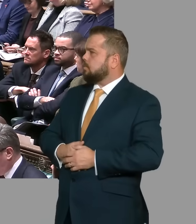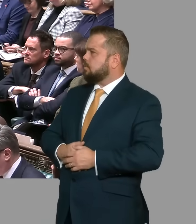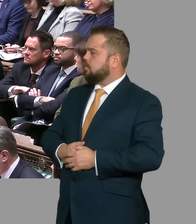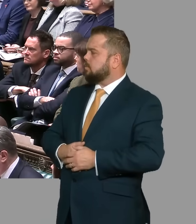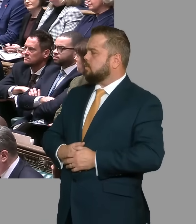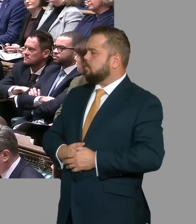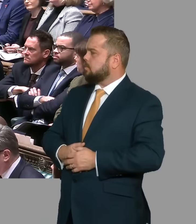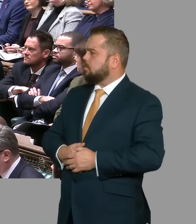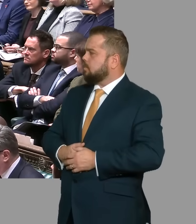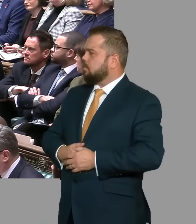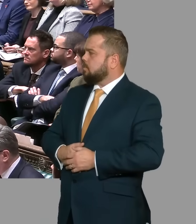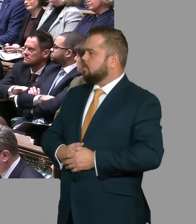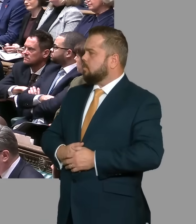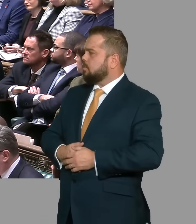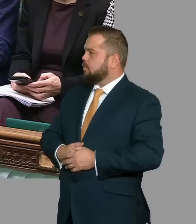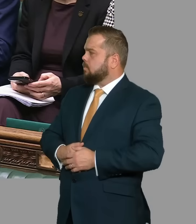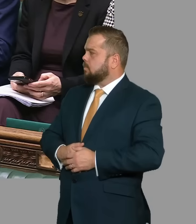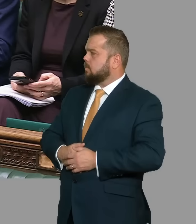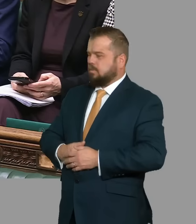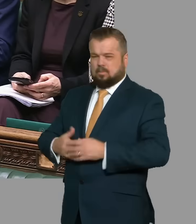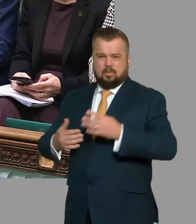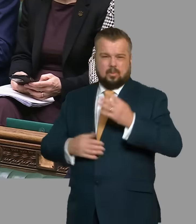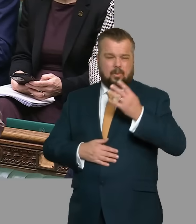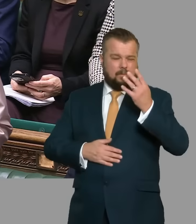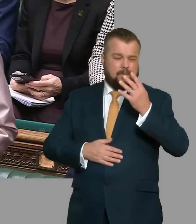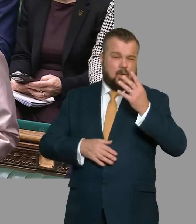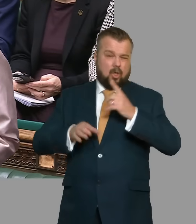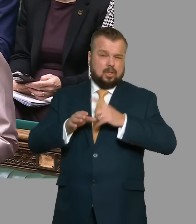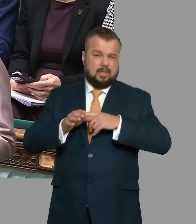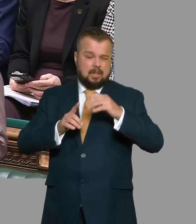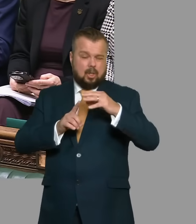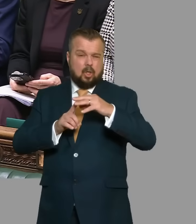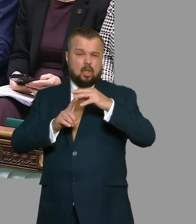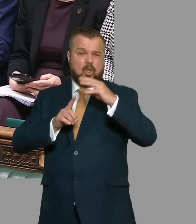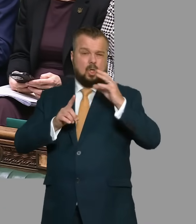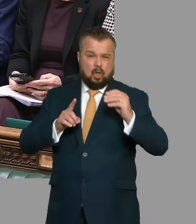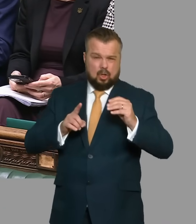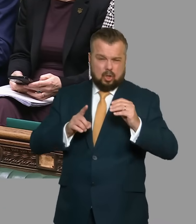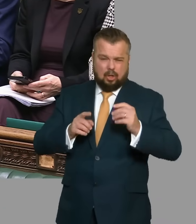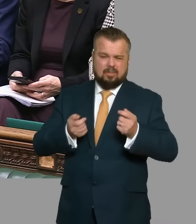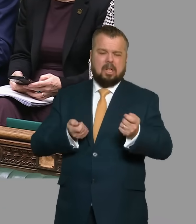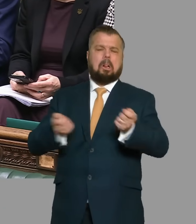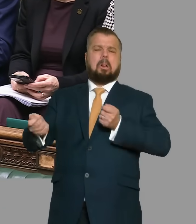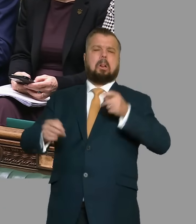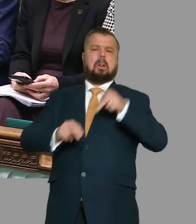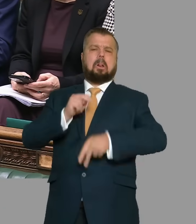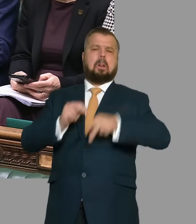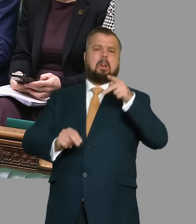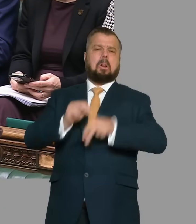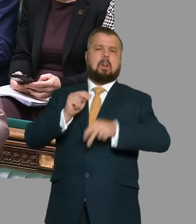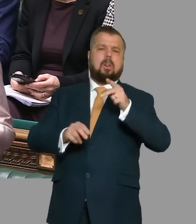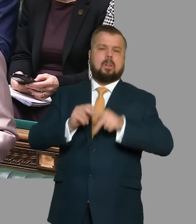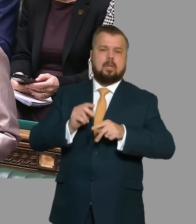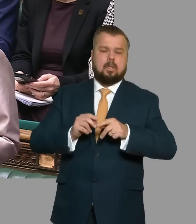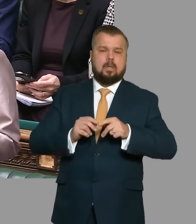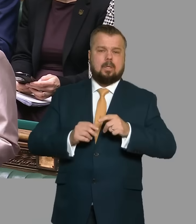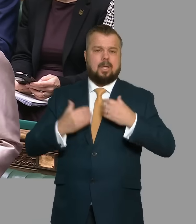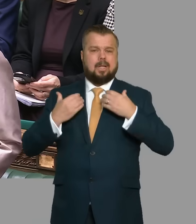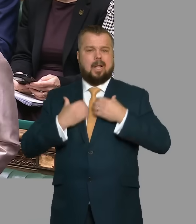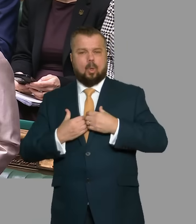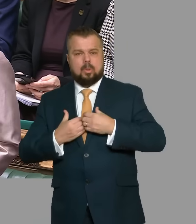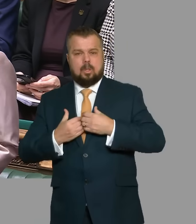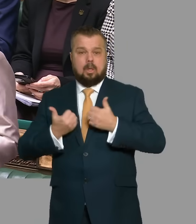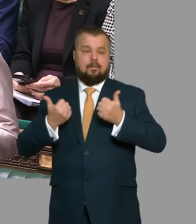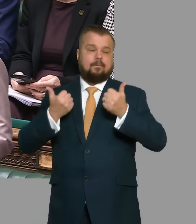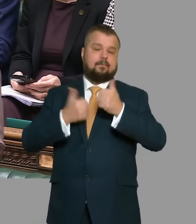they need to deliver for residents. In my constituency of Bolton South and Walkden, under the leadership of Councillor Nick Peel